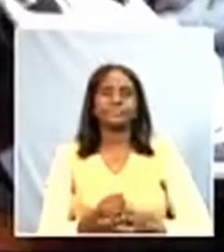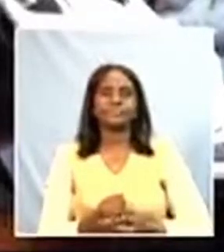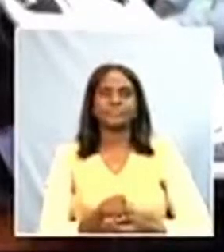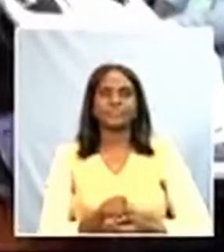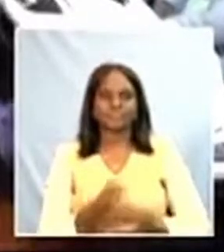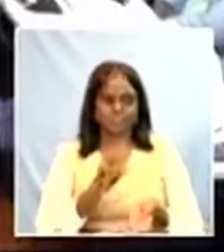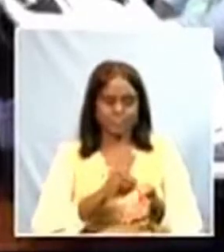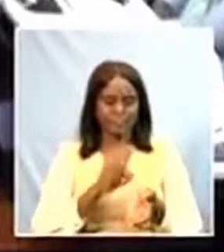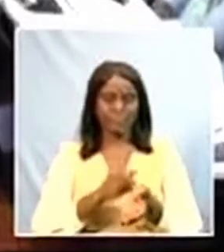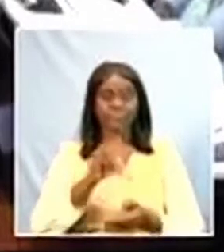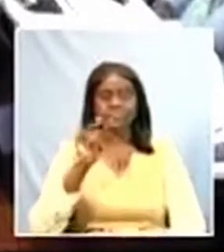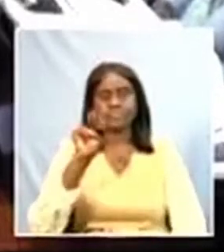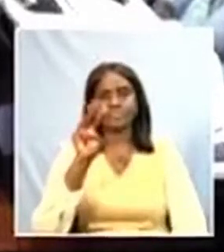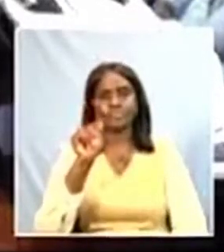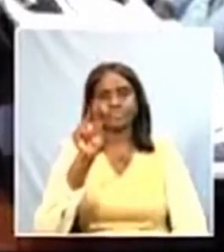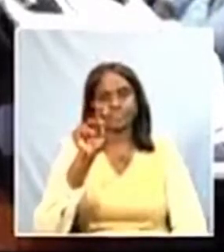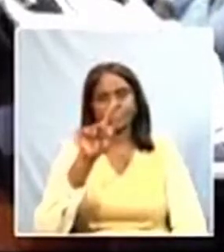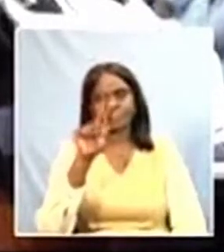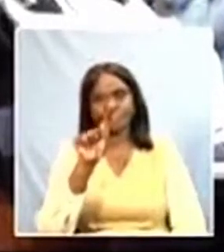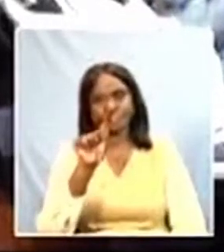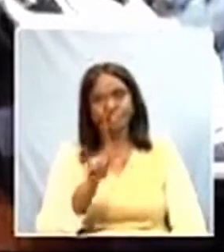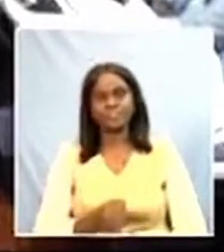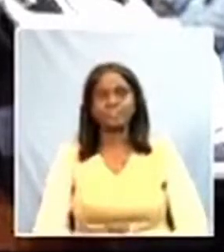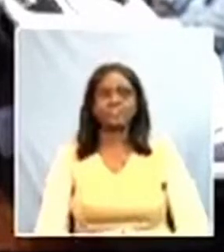Dr. Manza.